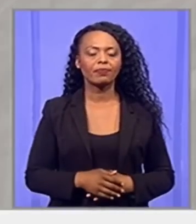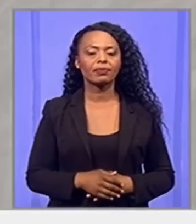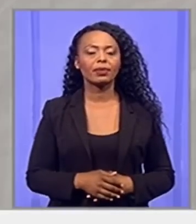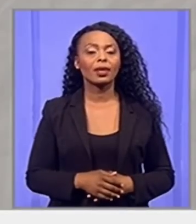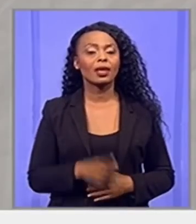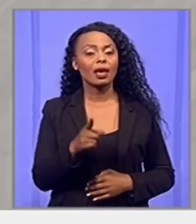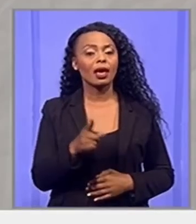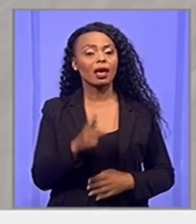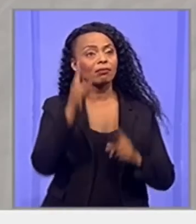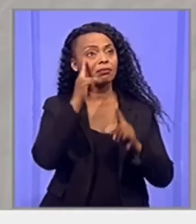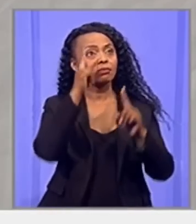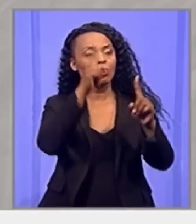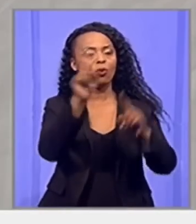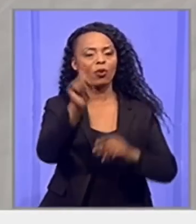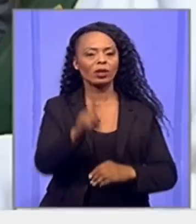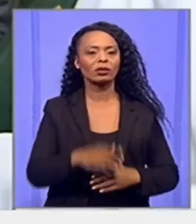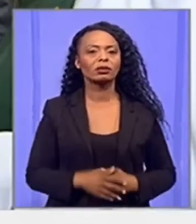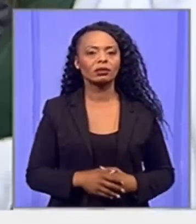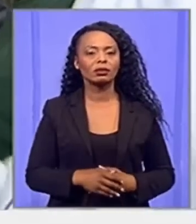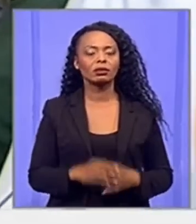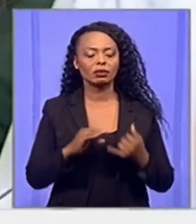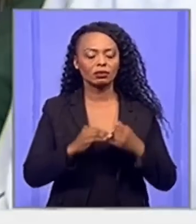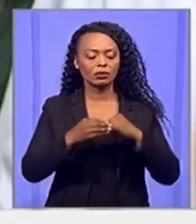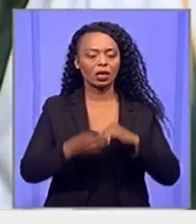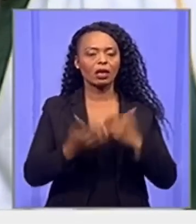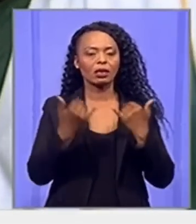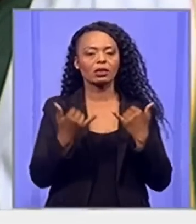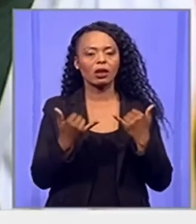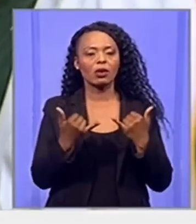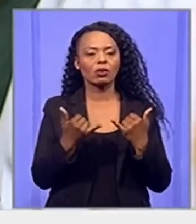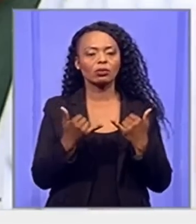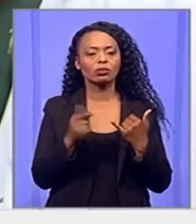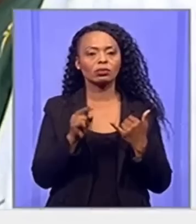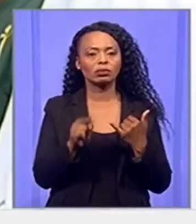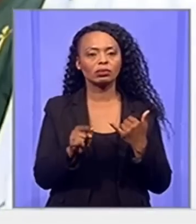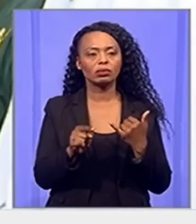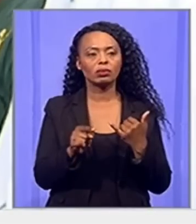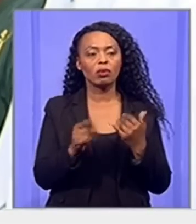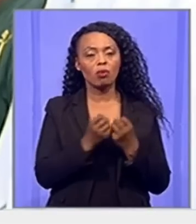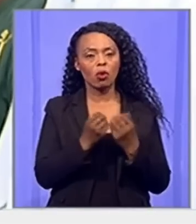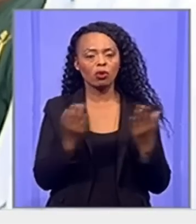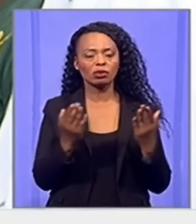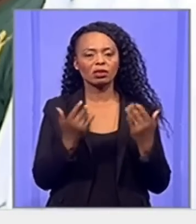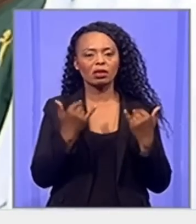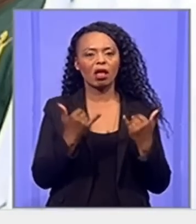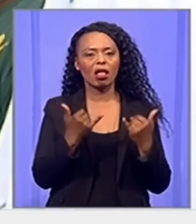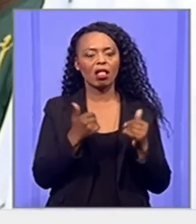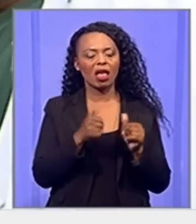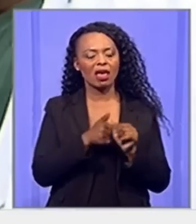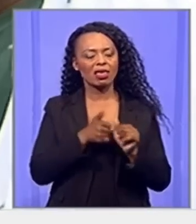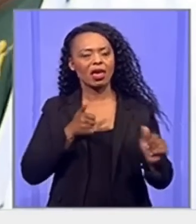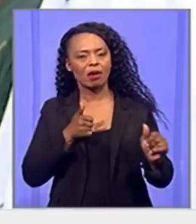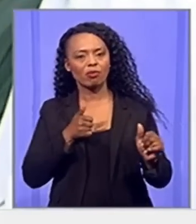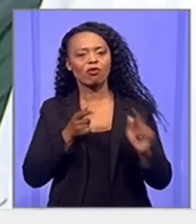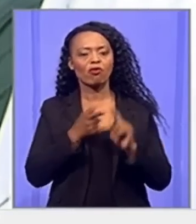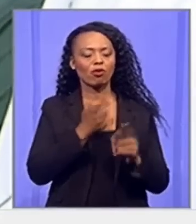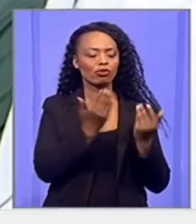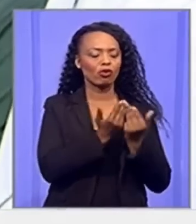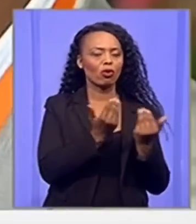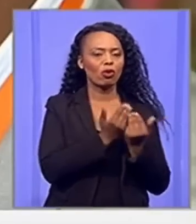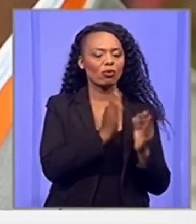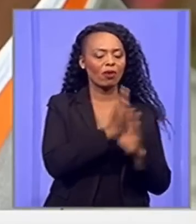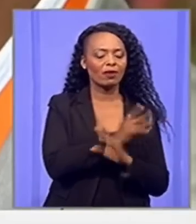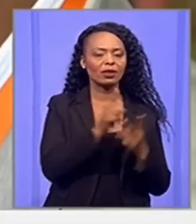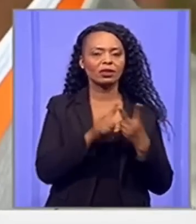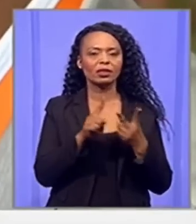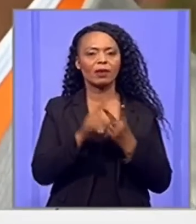Maikemišetšo ke go leka go tswalela sekgala seo se lego gona magareng ga dikolo tša mmušo le dikolo tšeo di